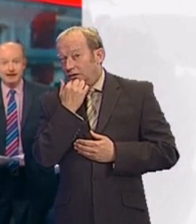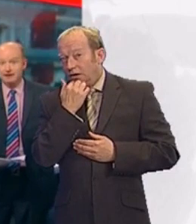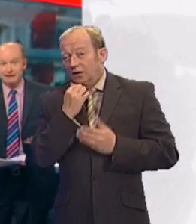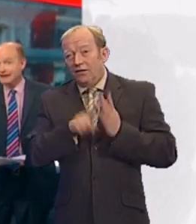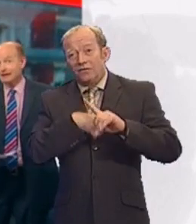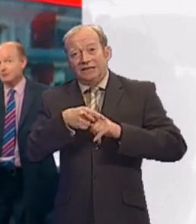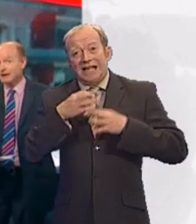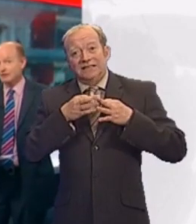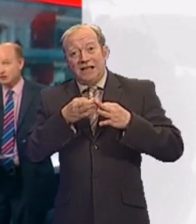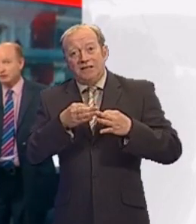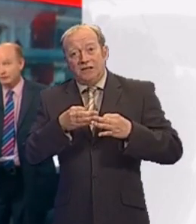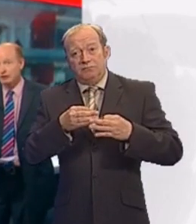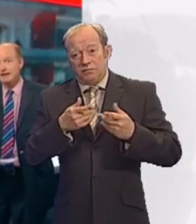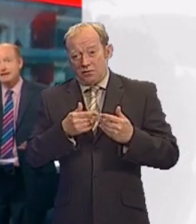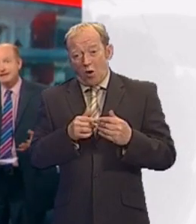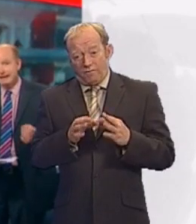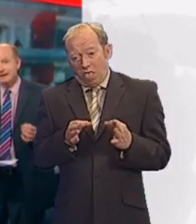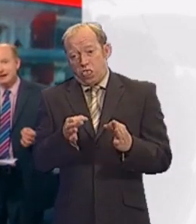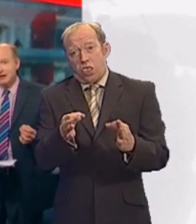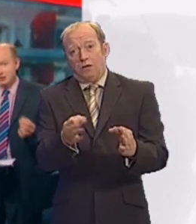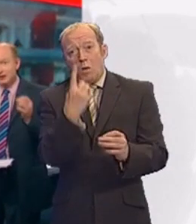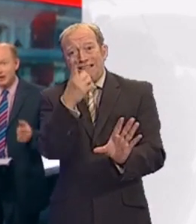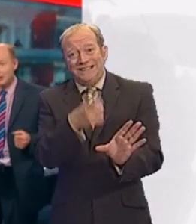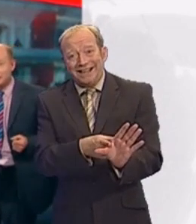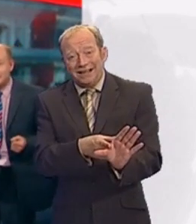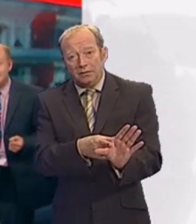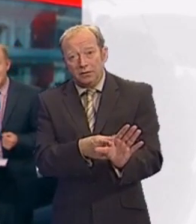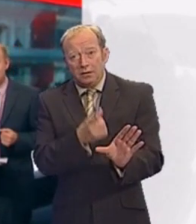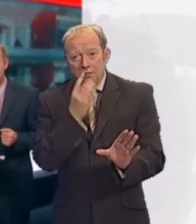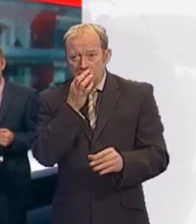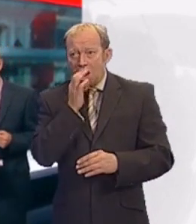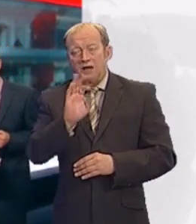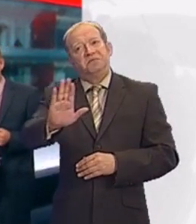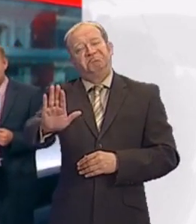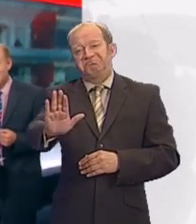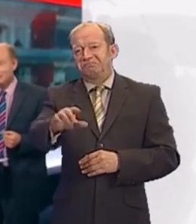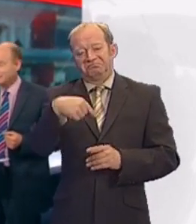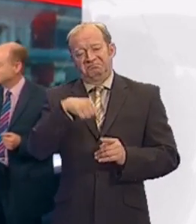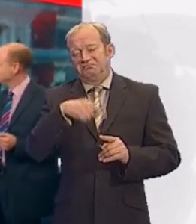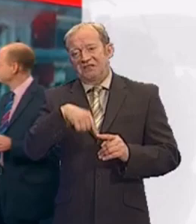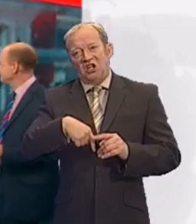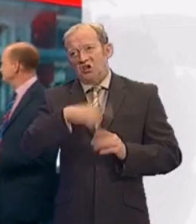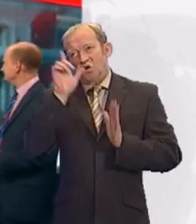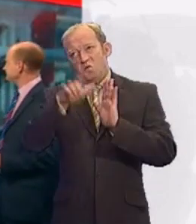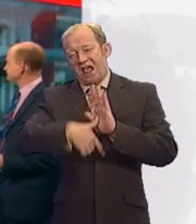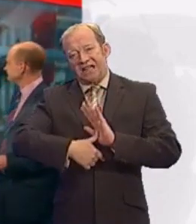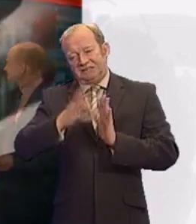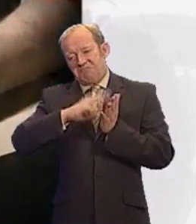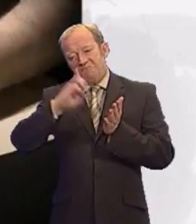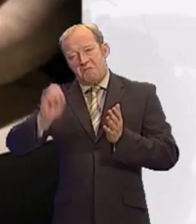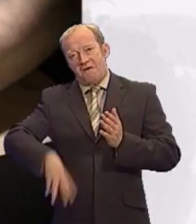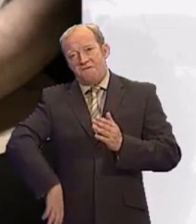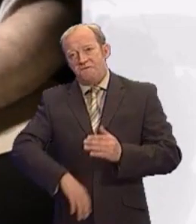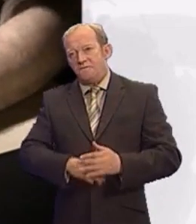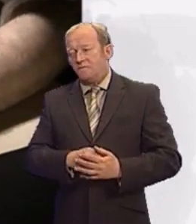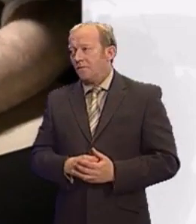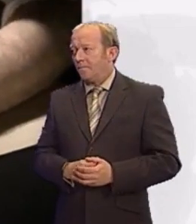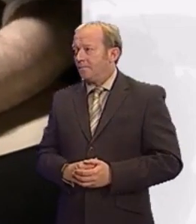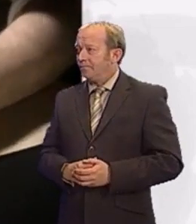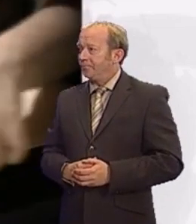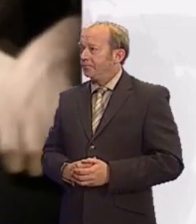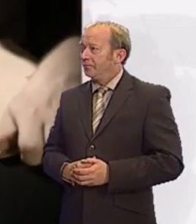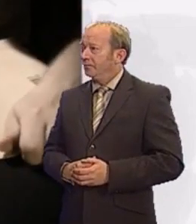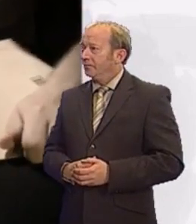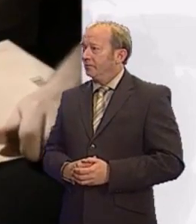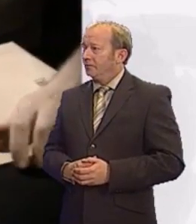than a year in telling you about the shortfall, then you can ask to have the debt written off. This is how it